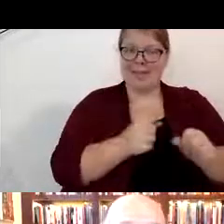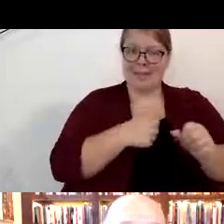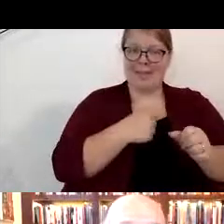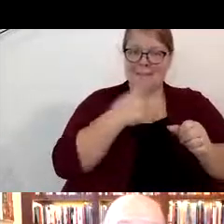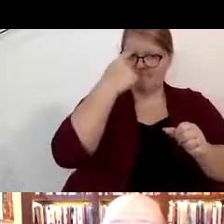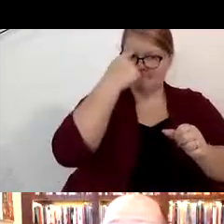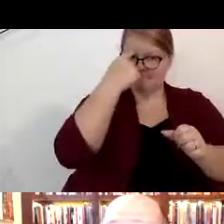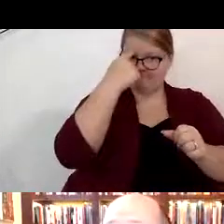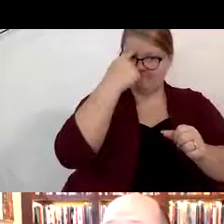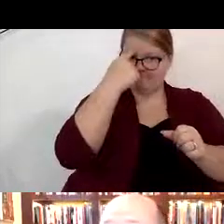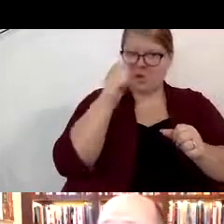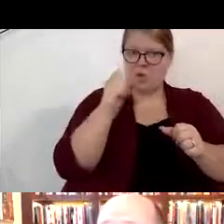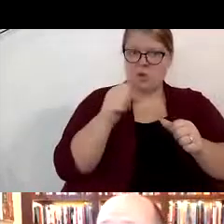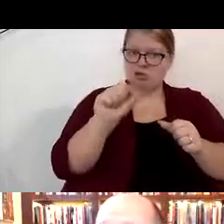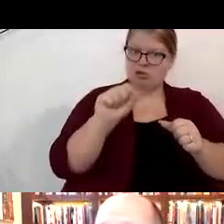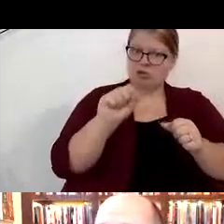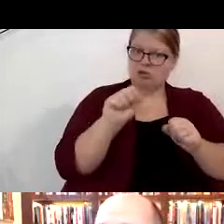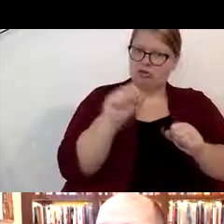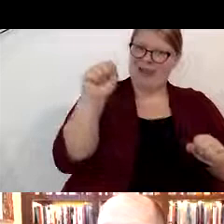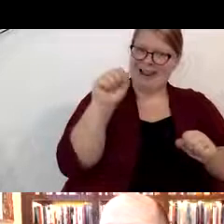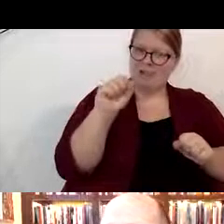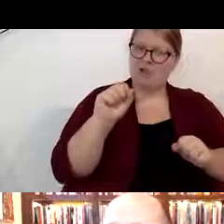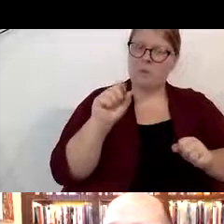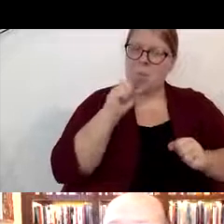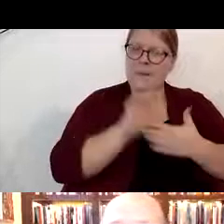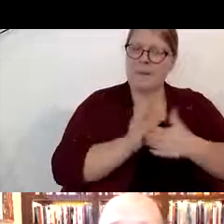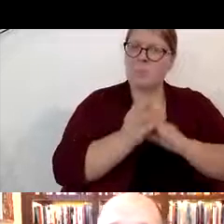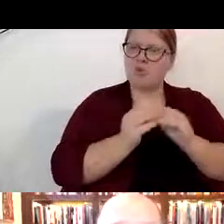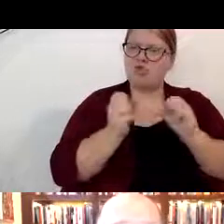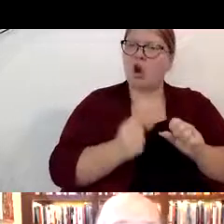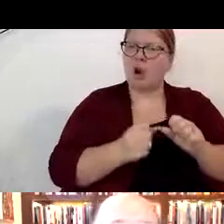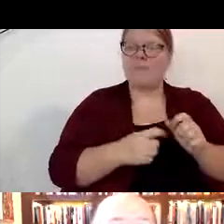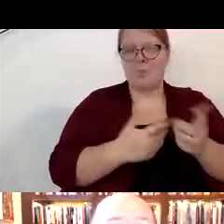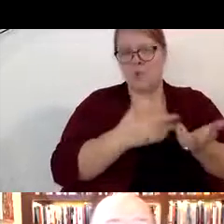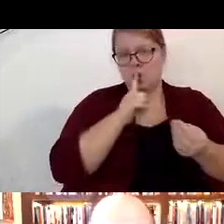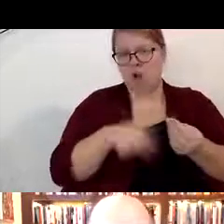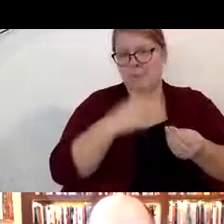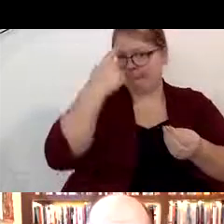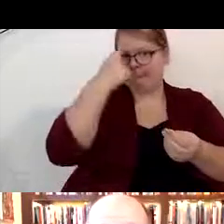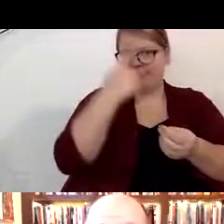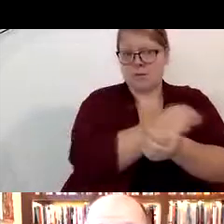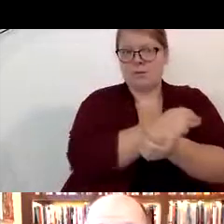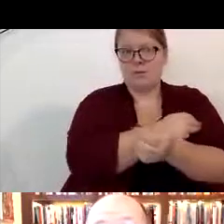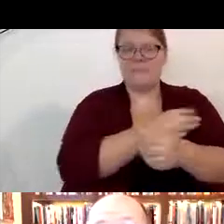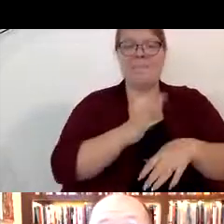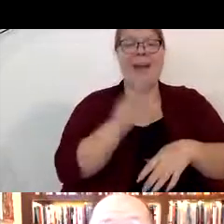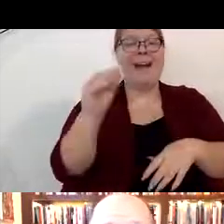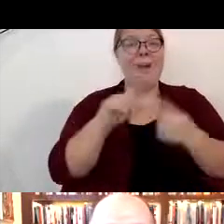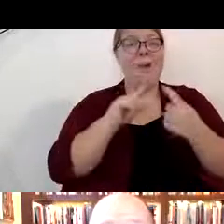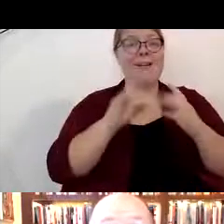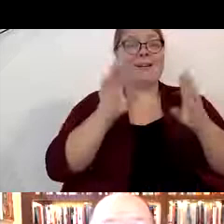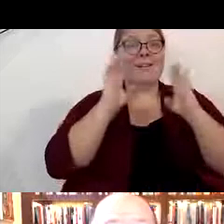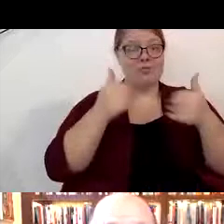how you're going to make them stronger, right? So we talk about that. And I talk about how when they're trying to focus their attention, that's